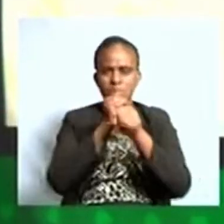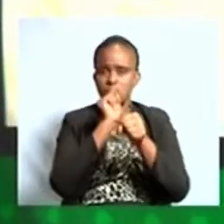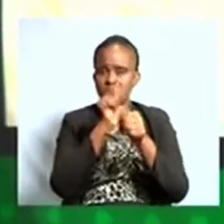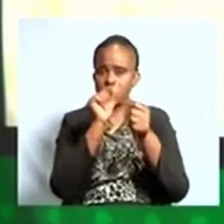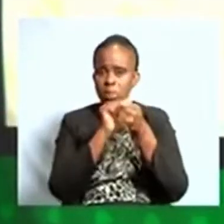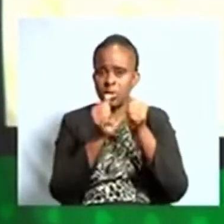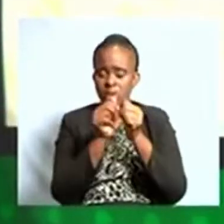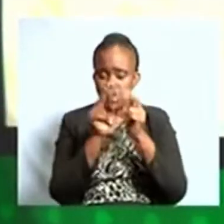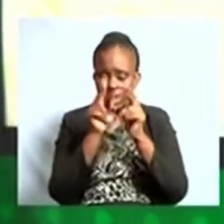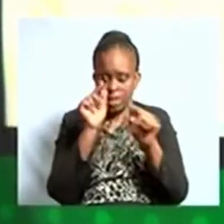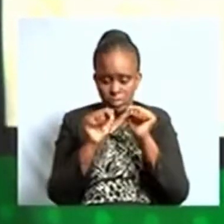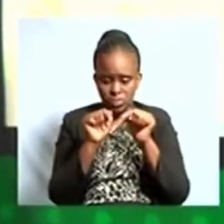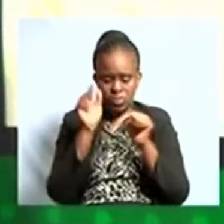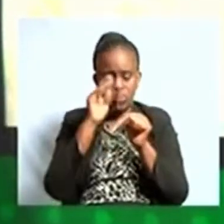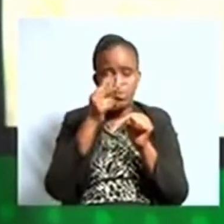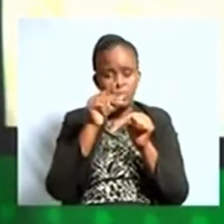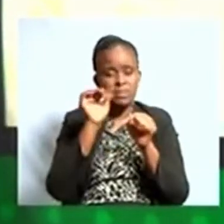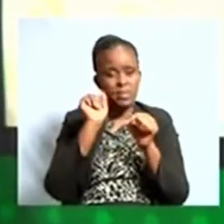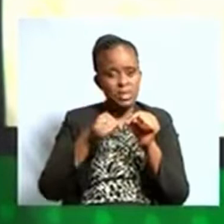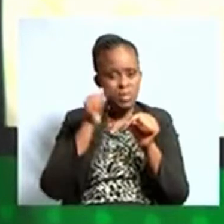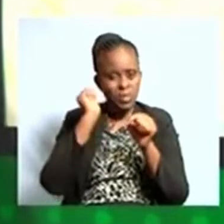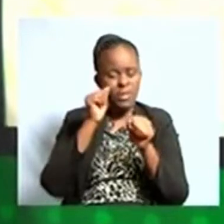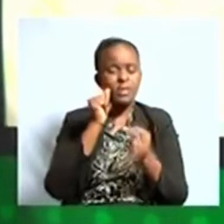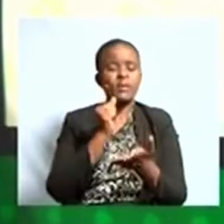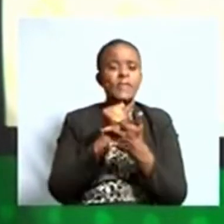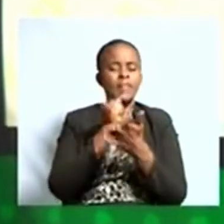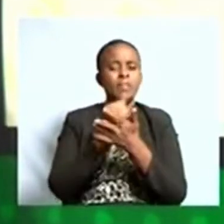very soon you are going to see that we're going to clamp on that